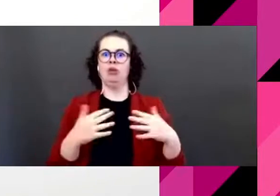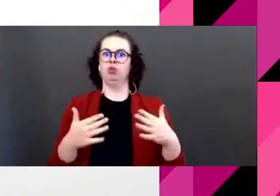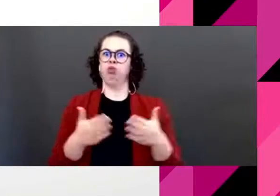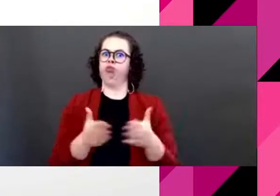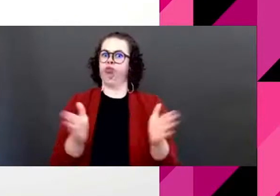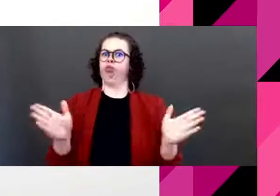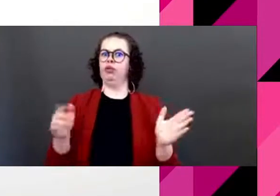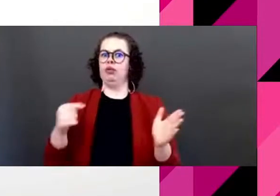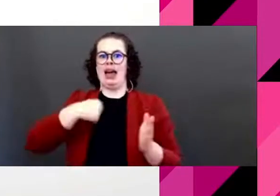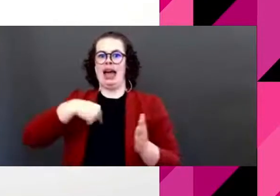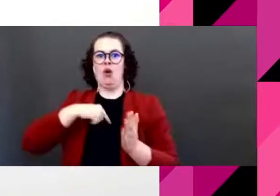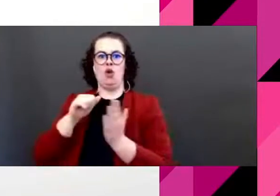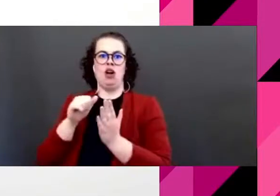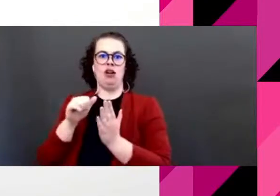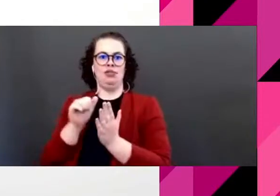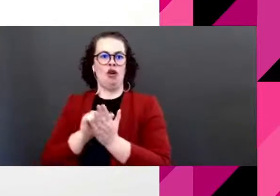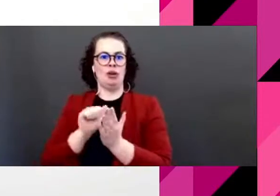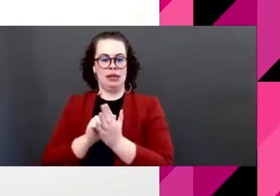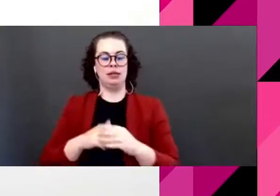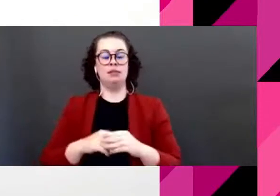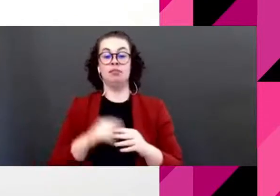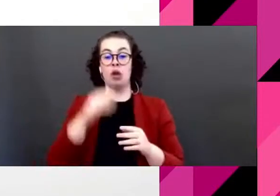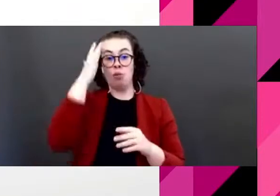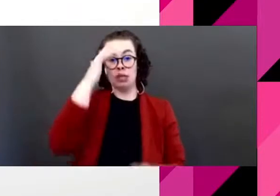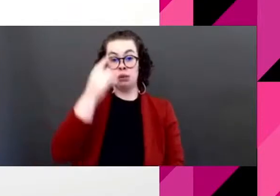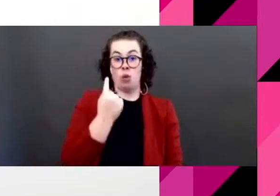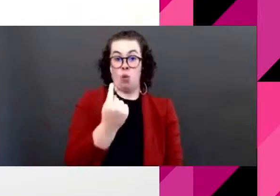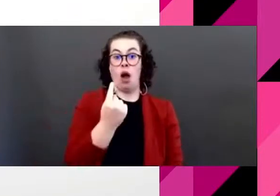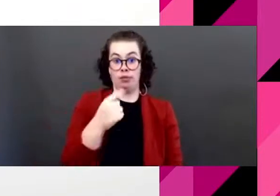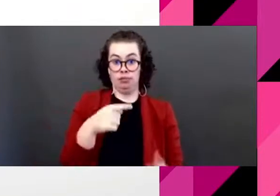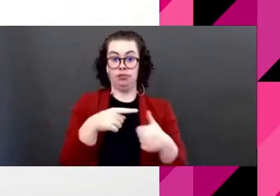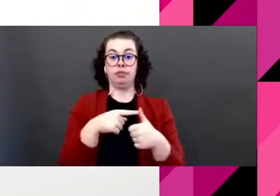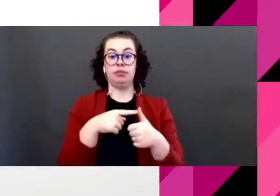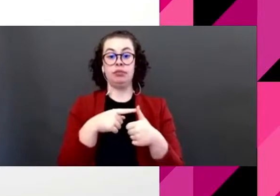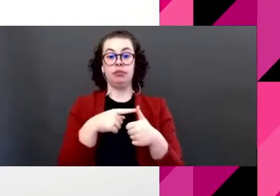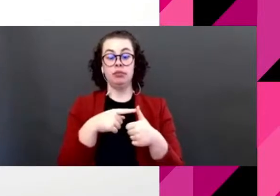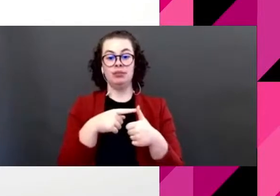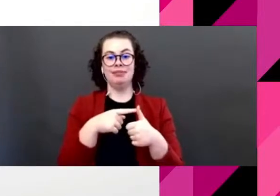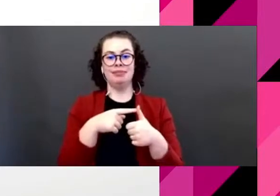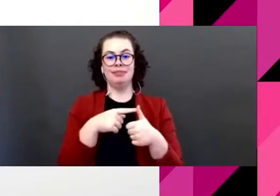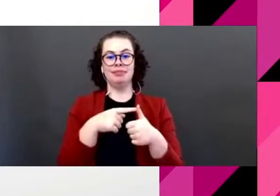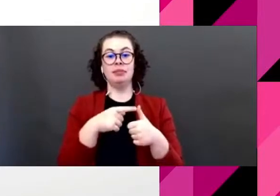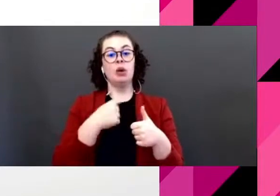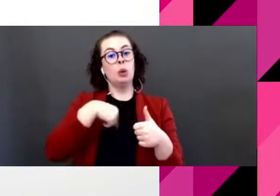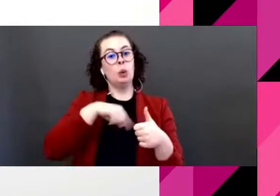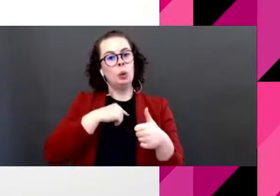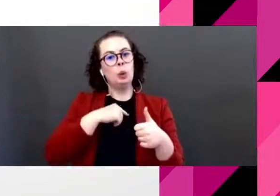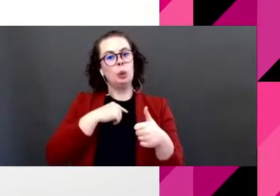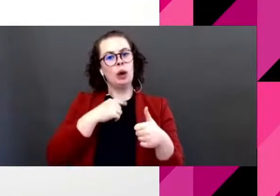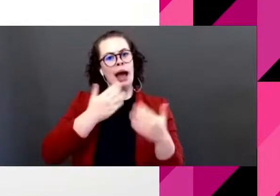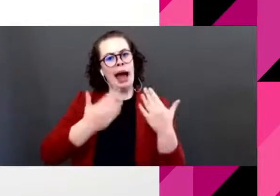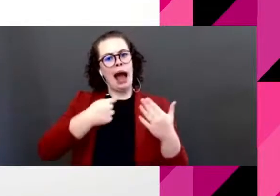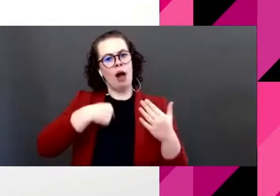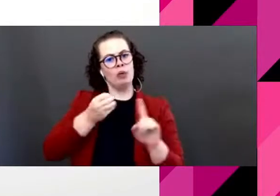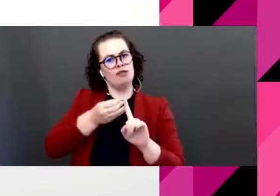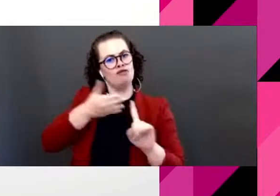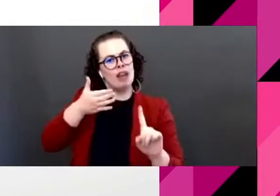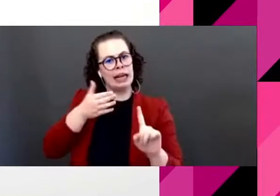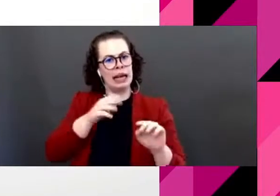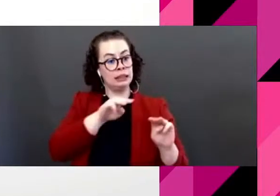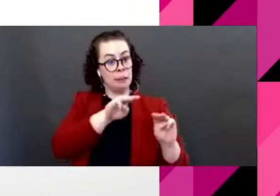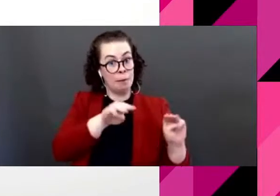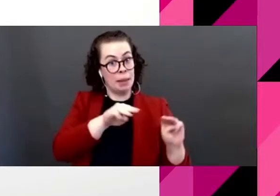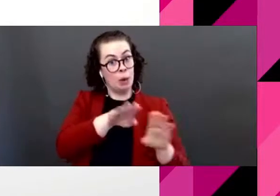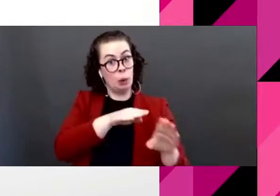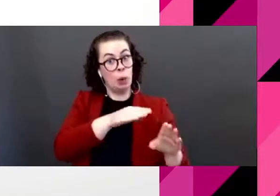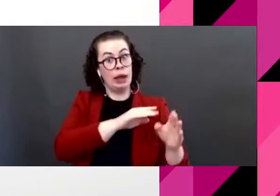document. So principle one, it's about how we need to recognize that all persons with disabilities have